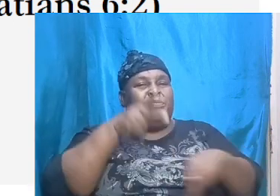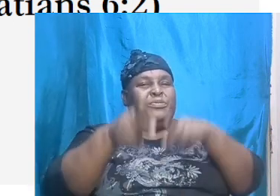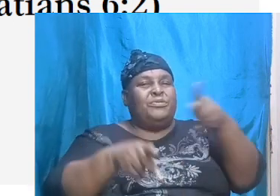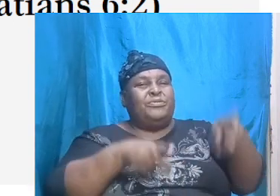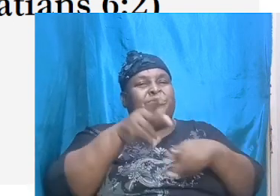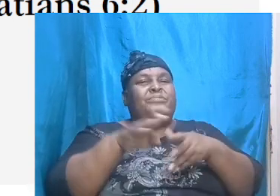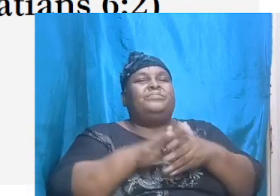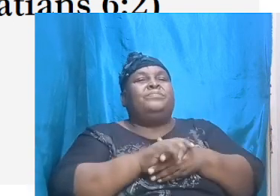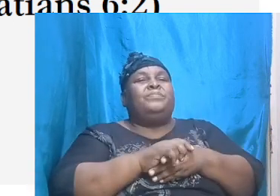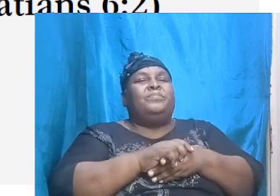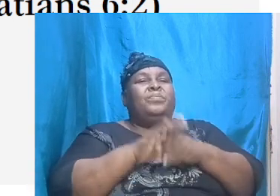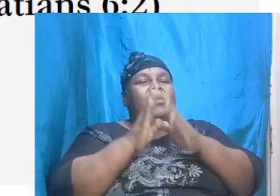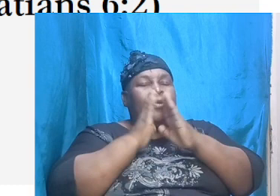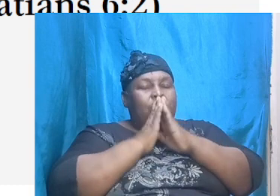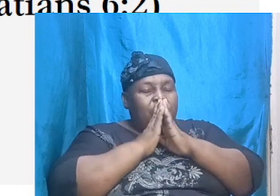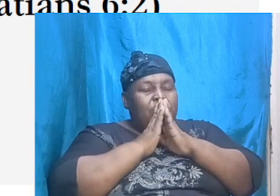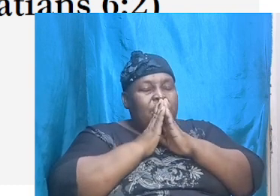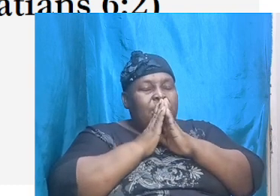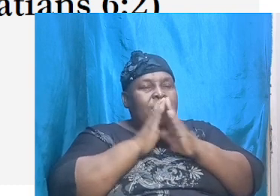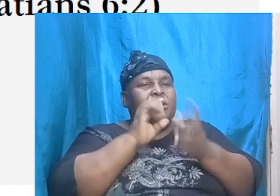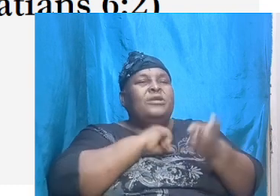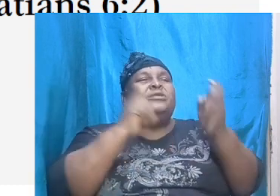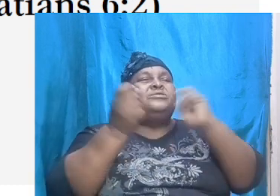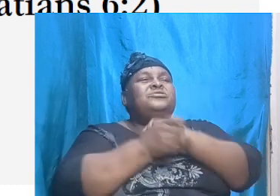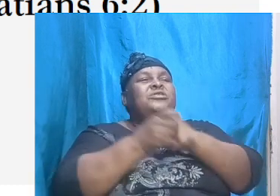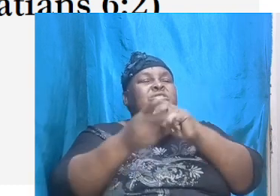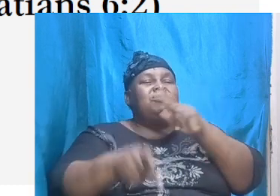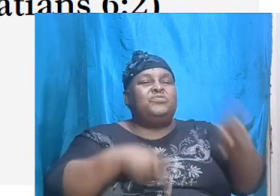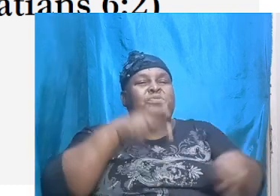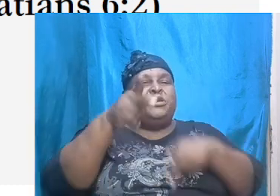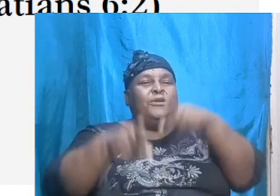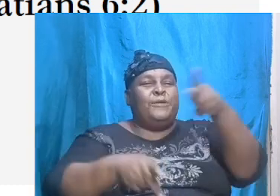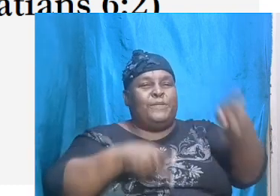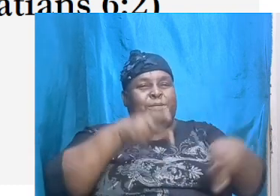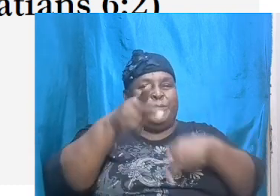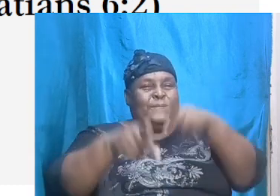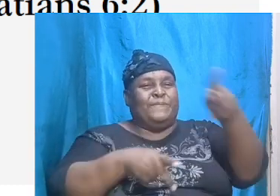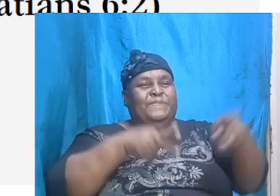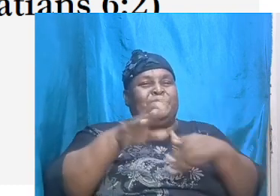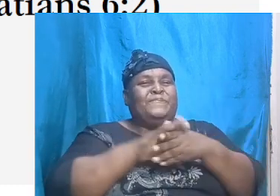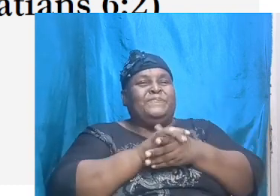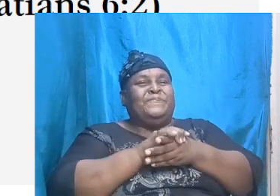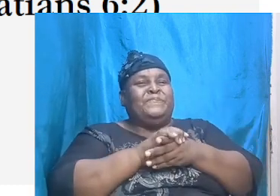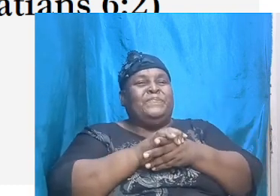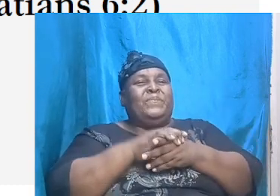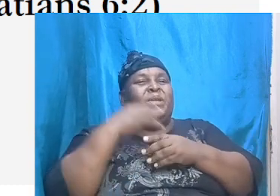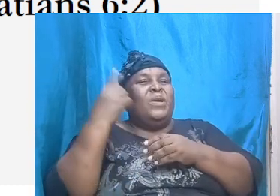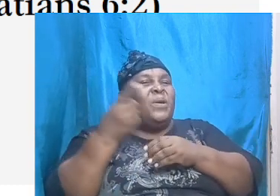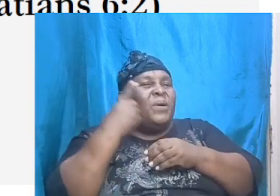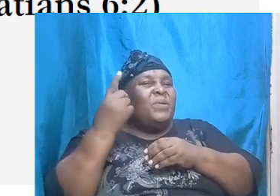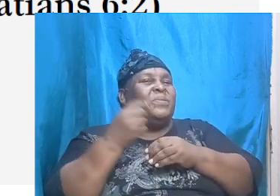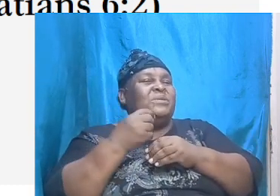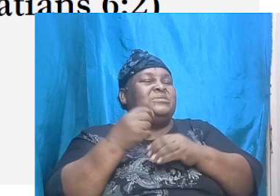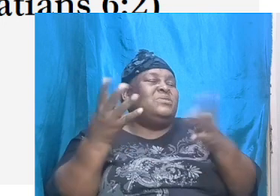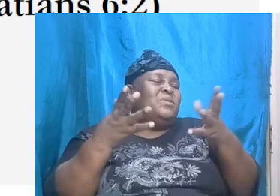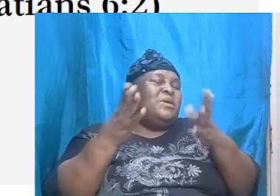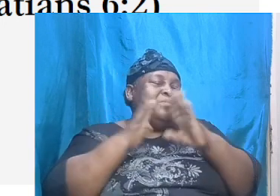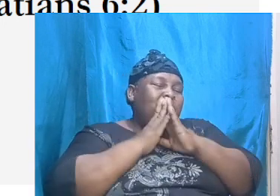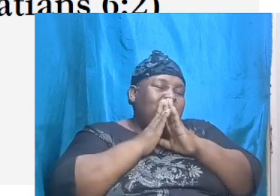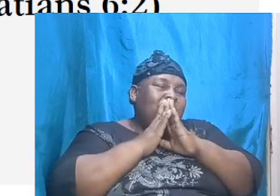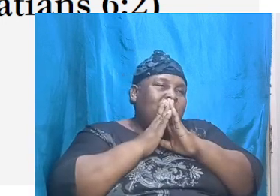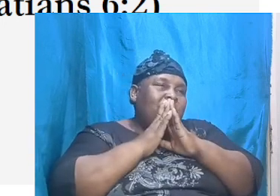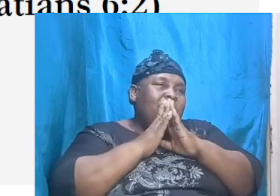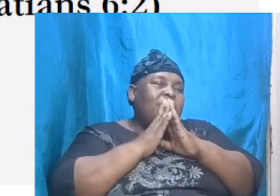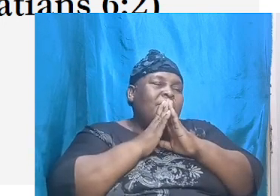again. Prayer changes things, and that's a known fact. But one of the things we always remember is that what prayer does is that